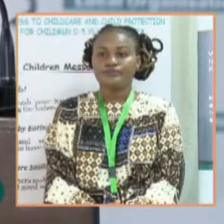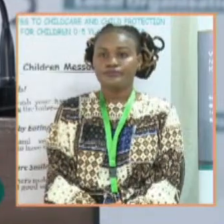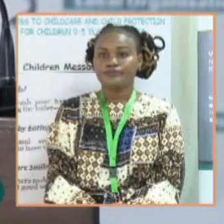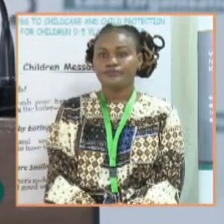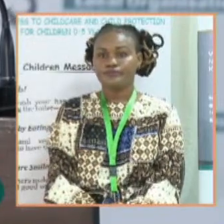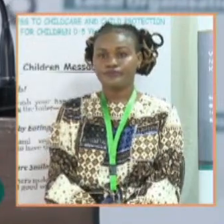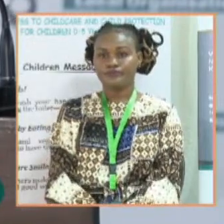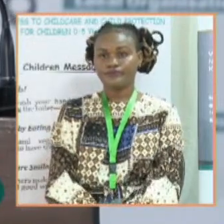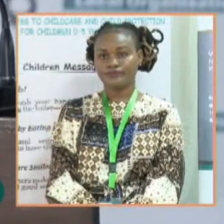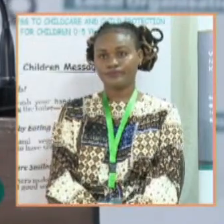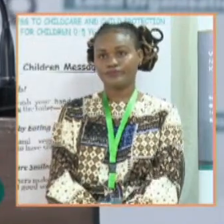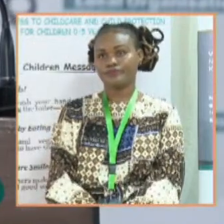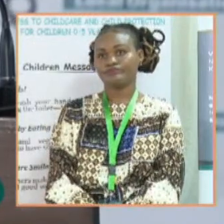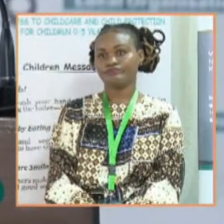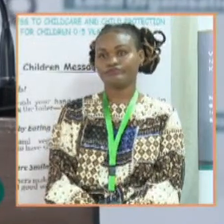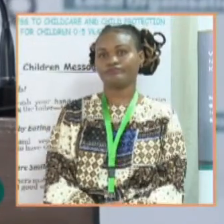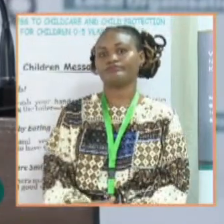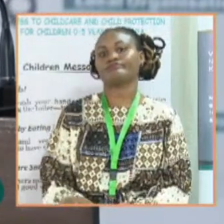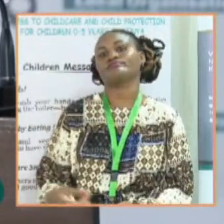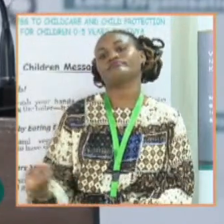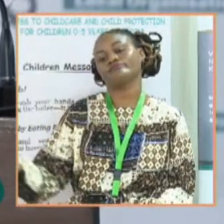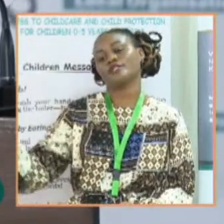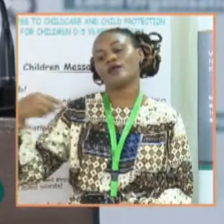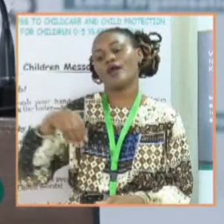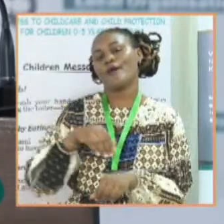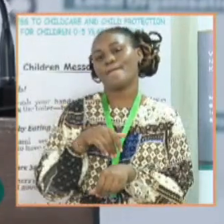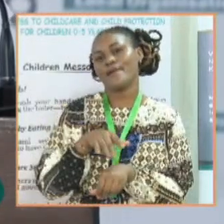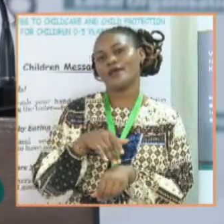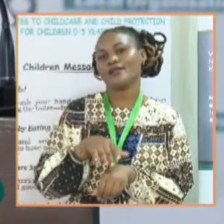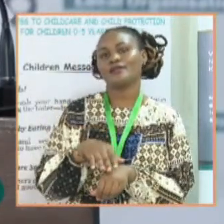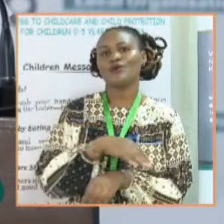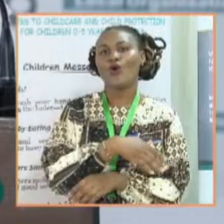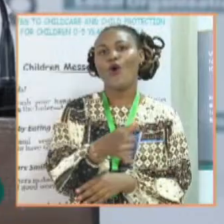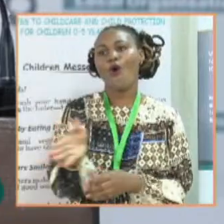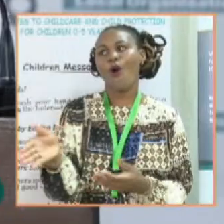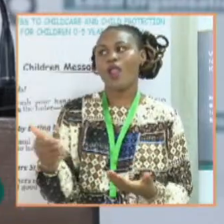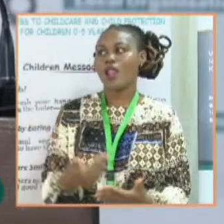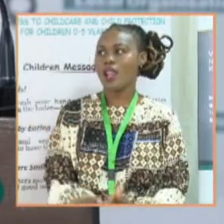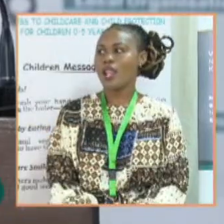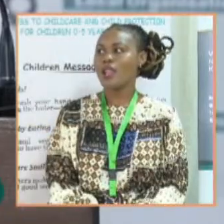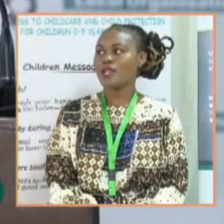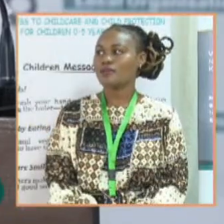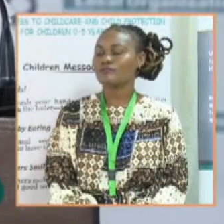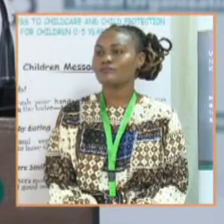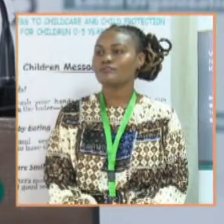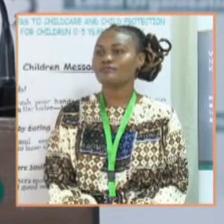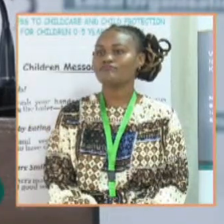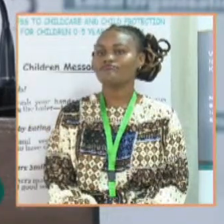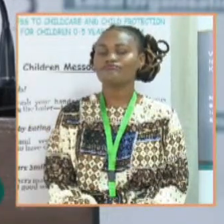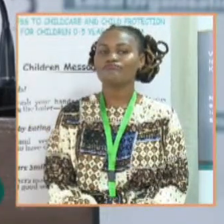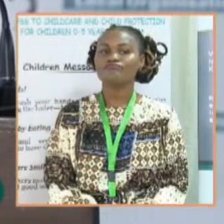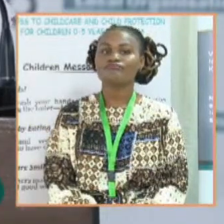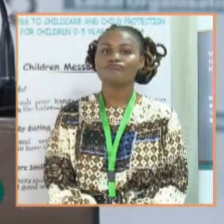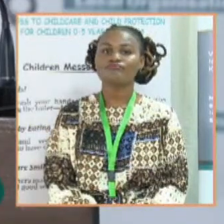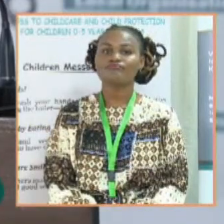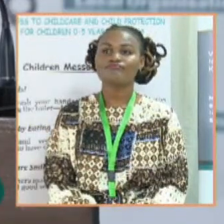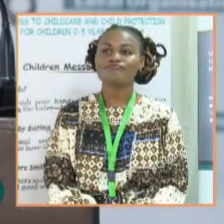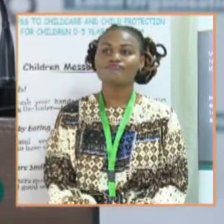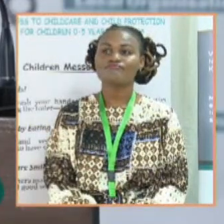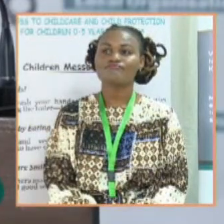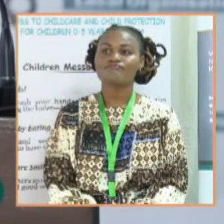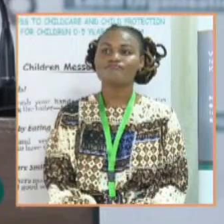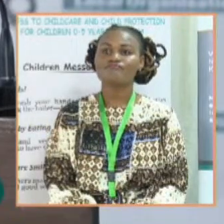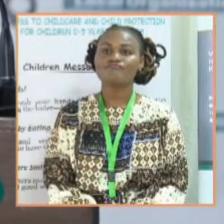wasipotee na watu wasichelewe. Najua tutakuwa na mikutano, si ndio? So we can leave according to rows. We come back